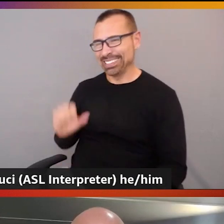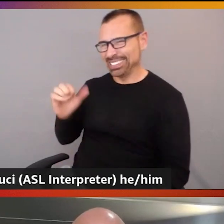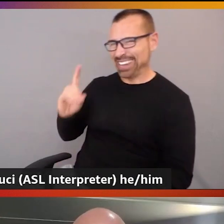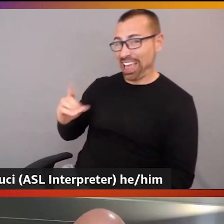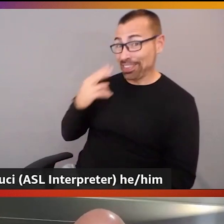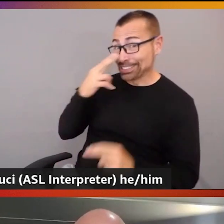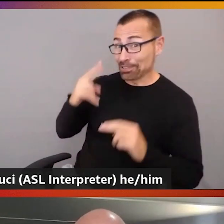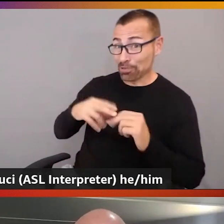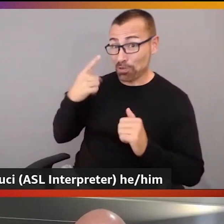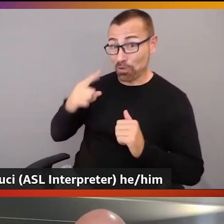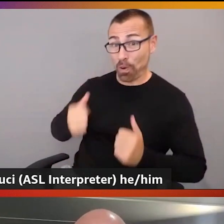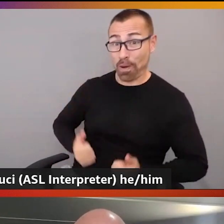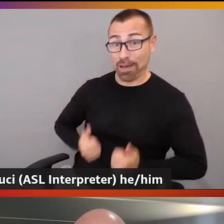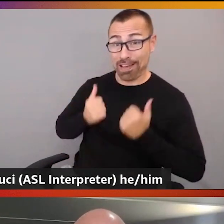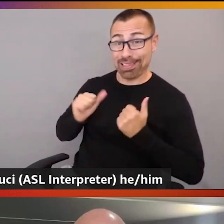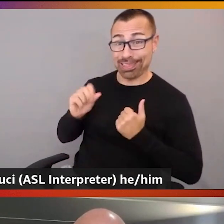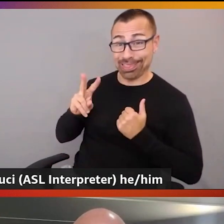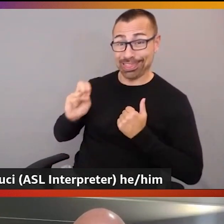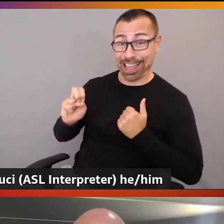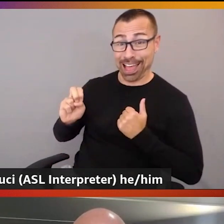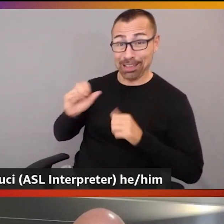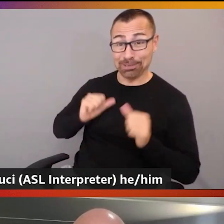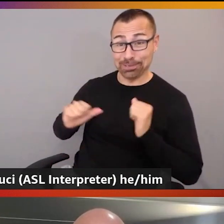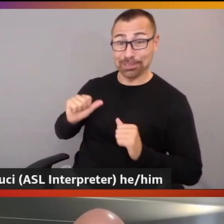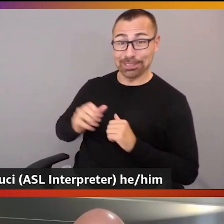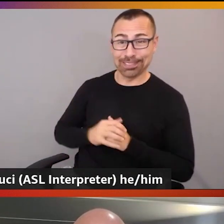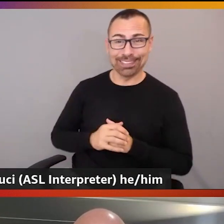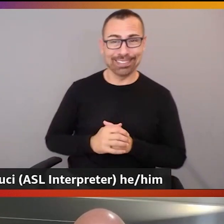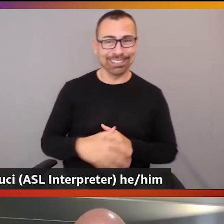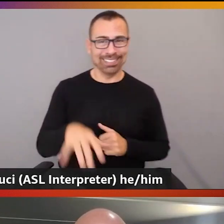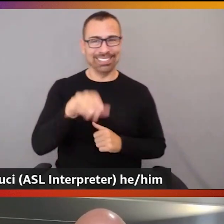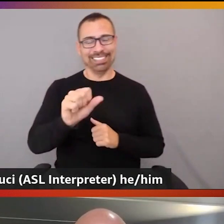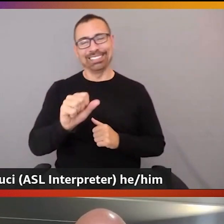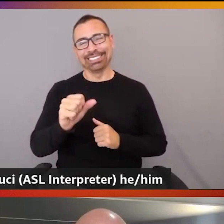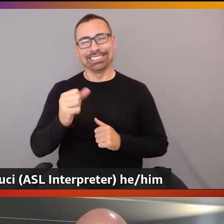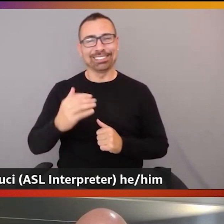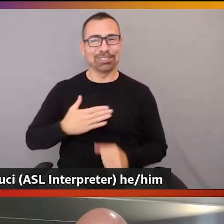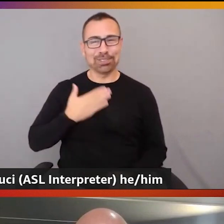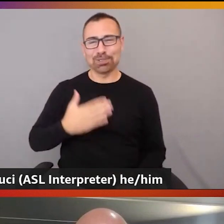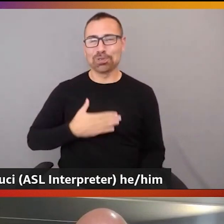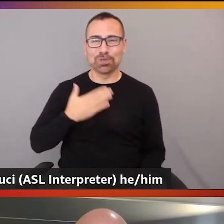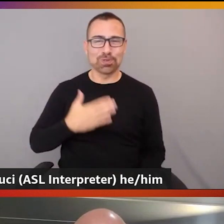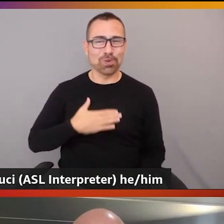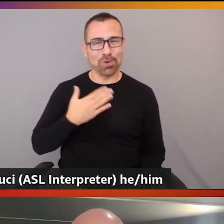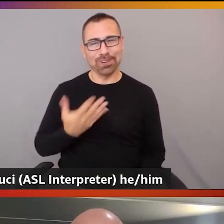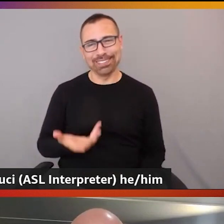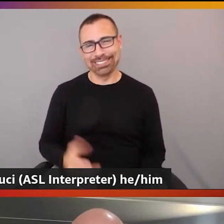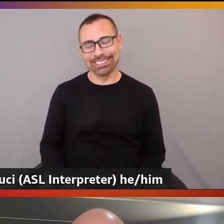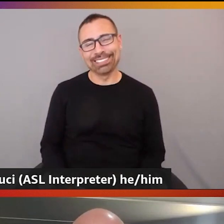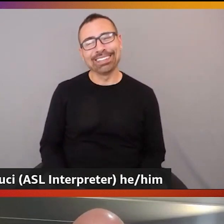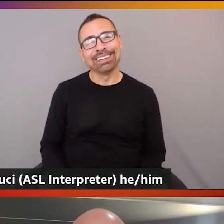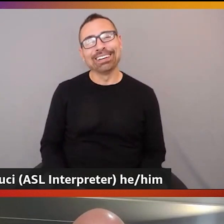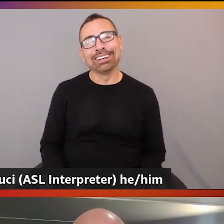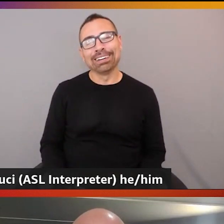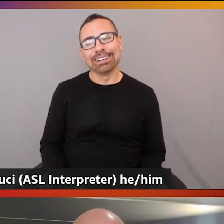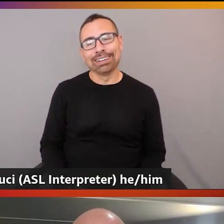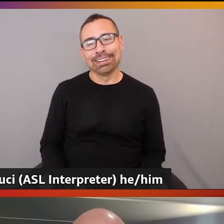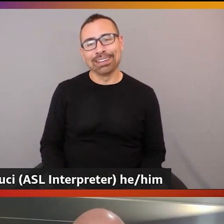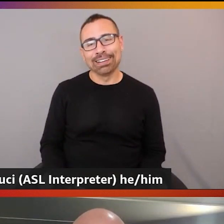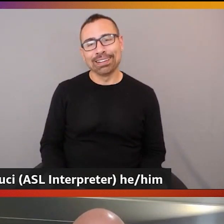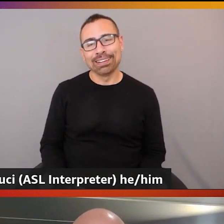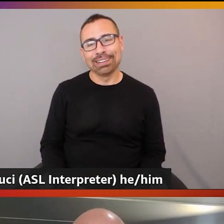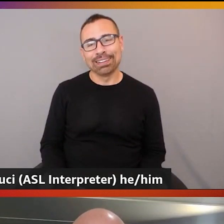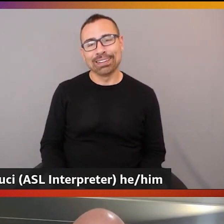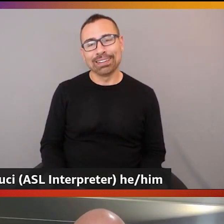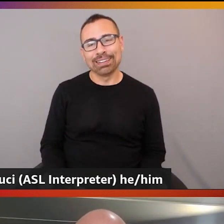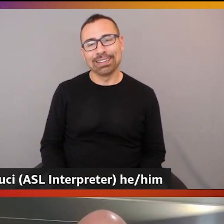yeah, it's just the joys of demos. 2 seconds, and